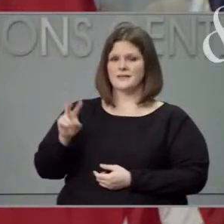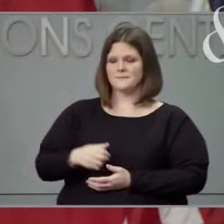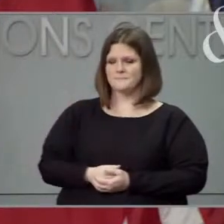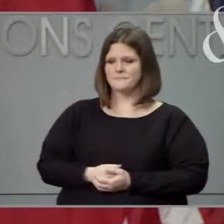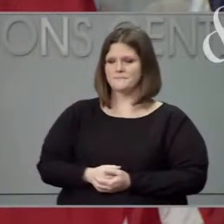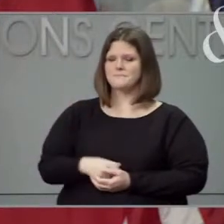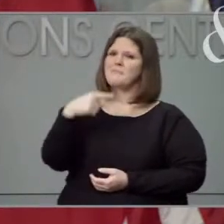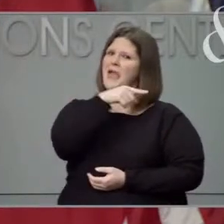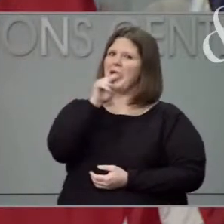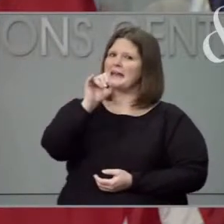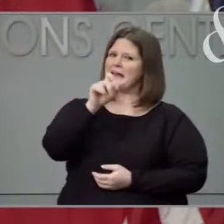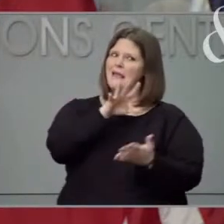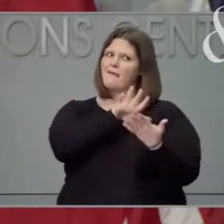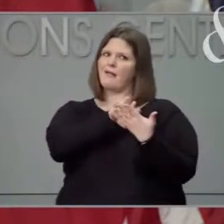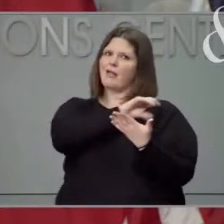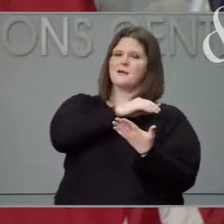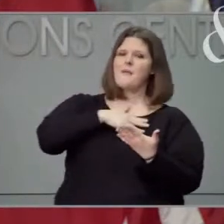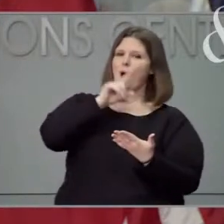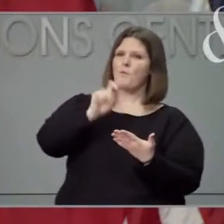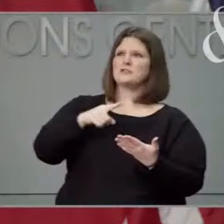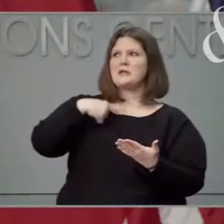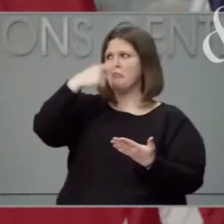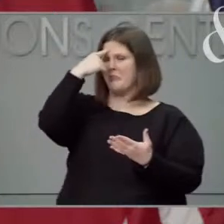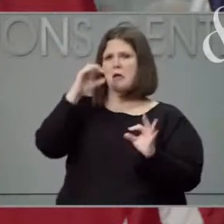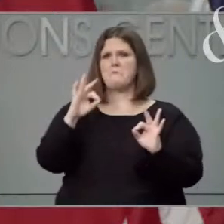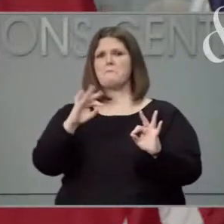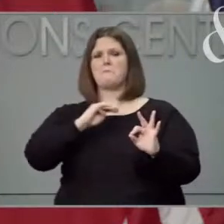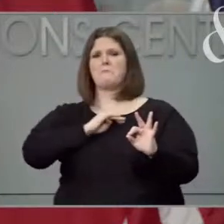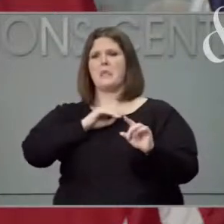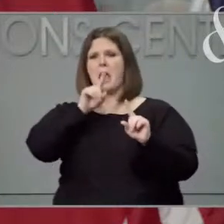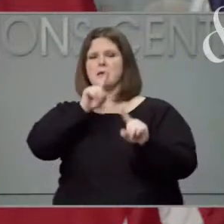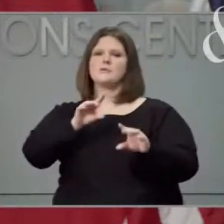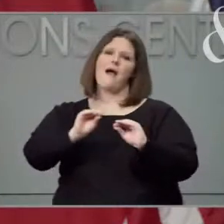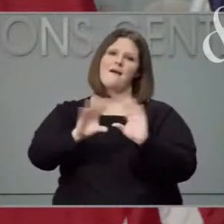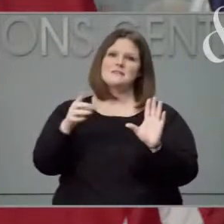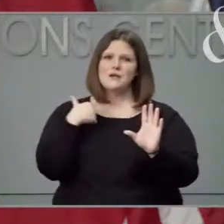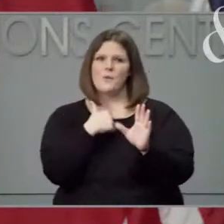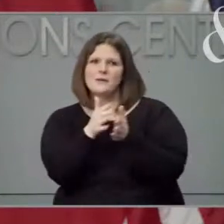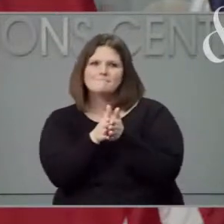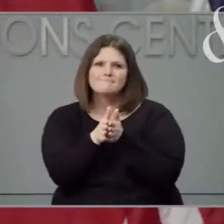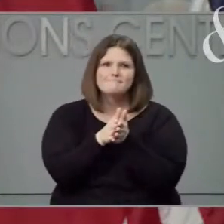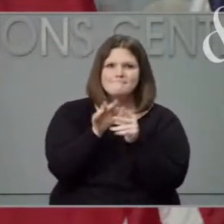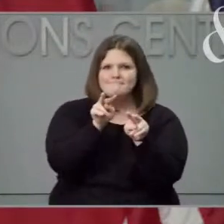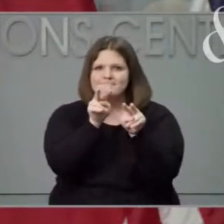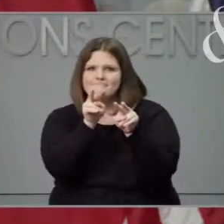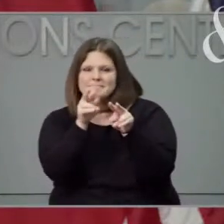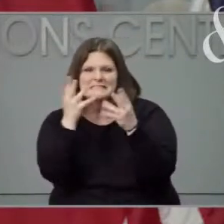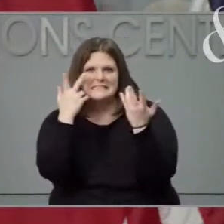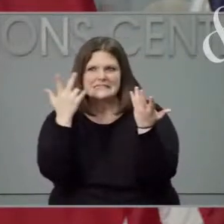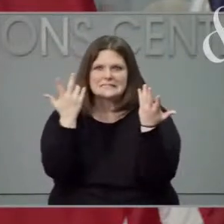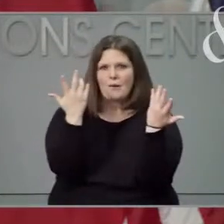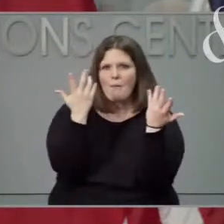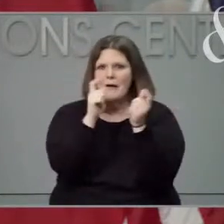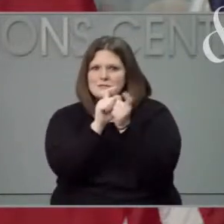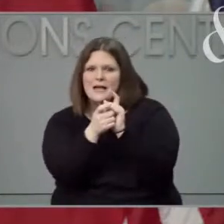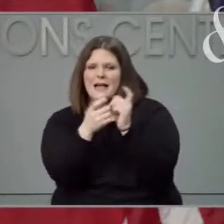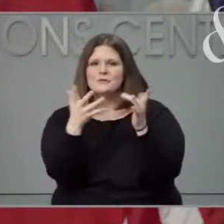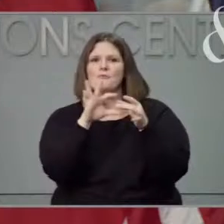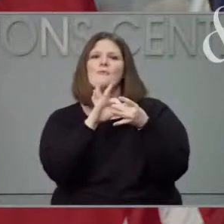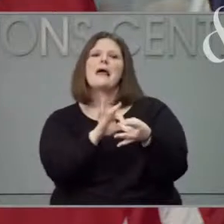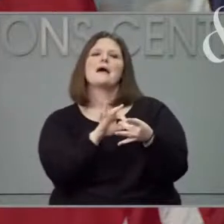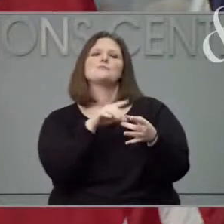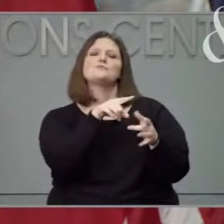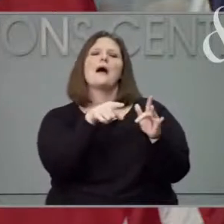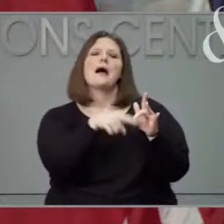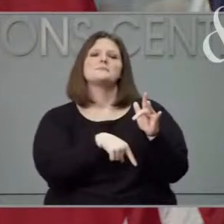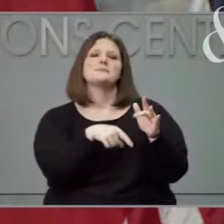Nick actually asked my question. I think I'm good, other than, obviously we're all eager to see anything you can on absentee ballot